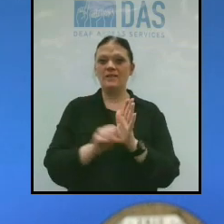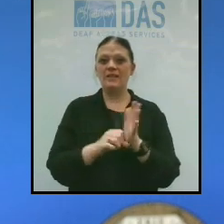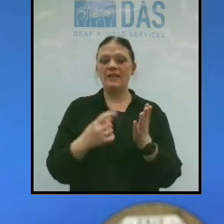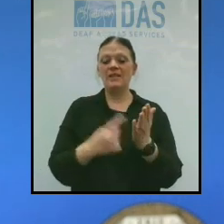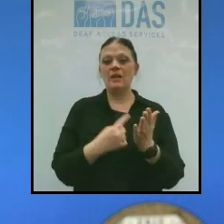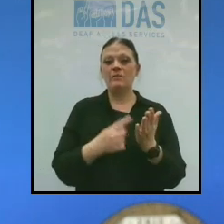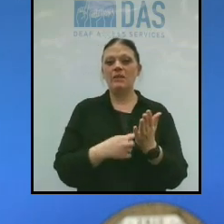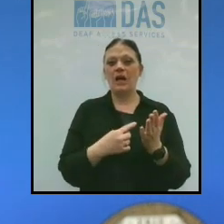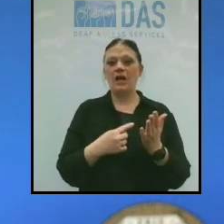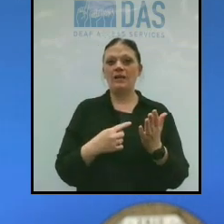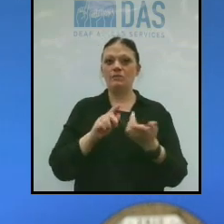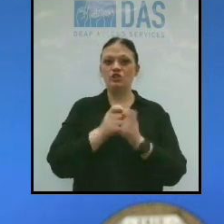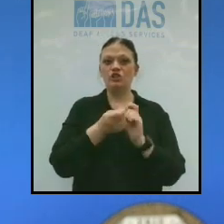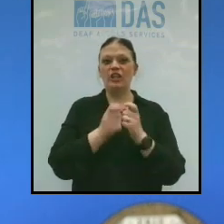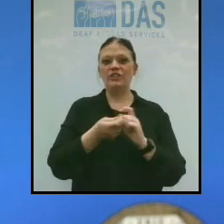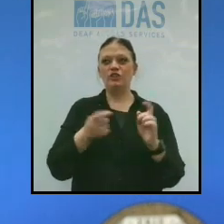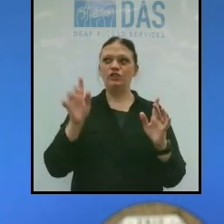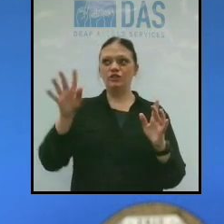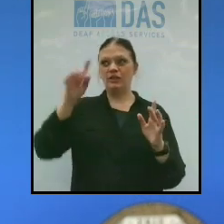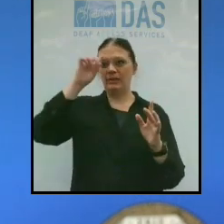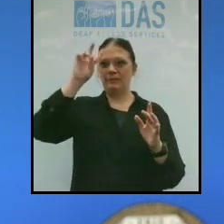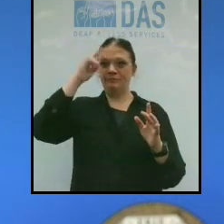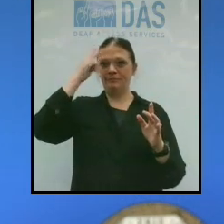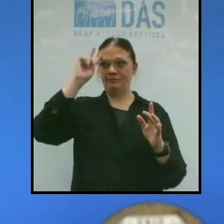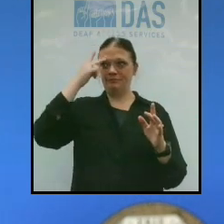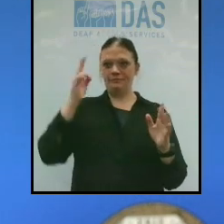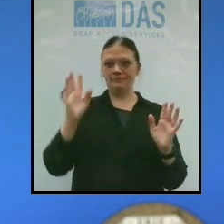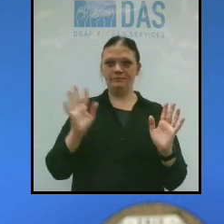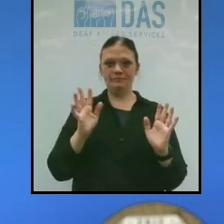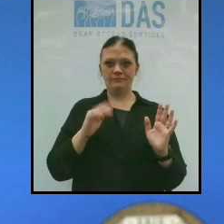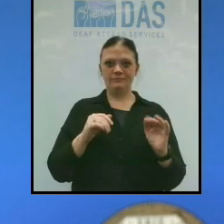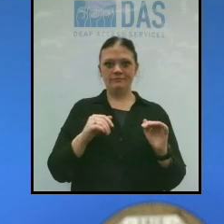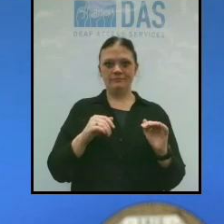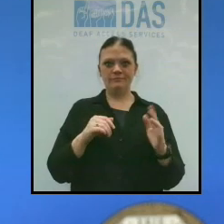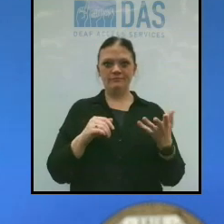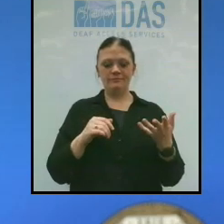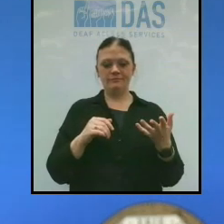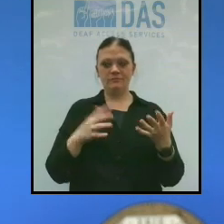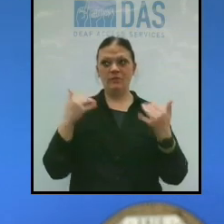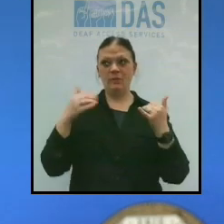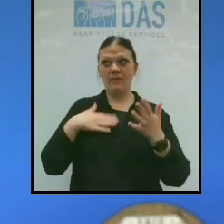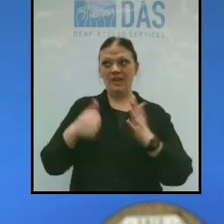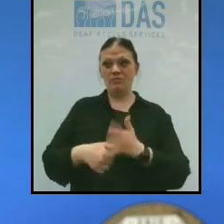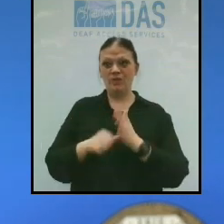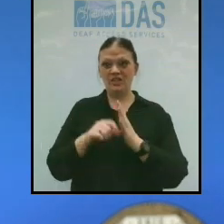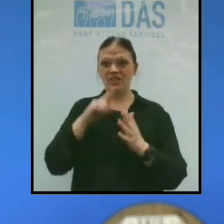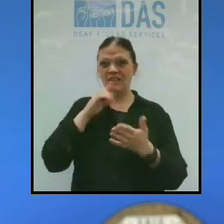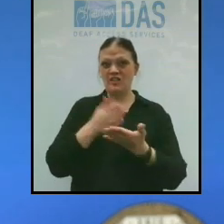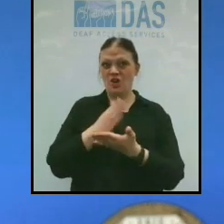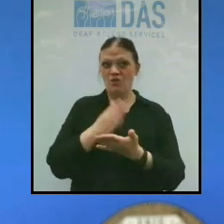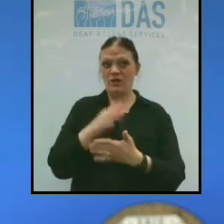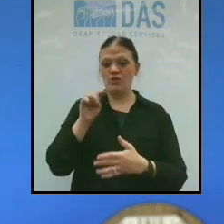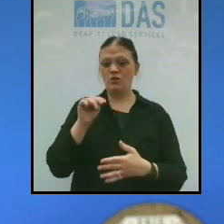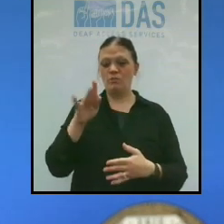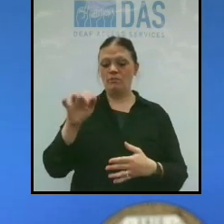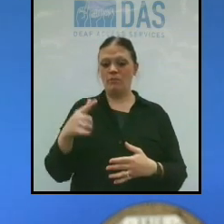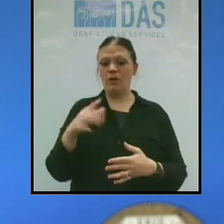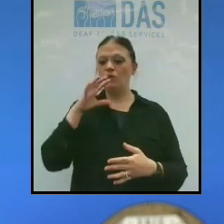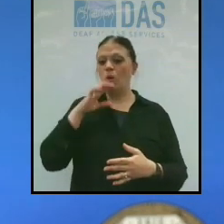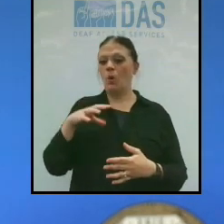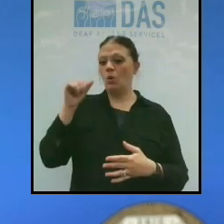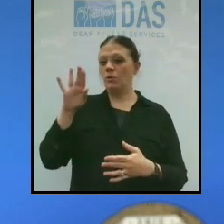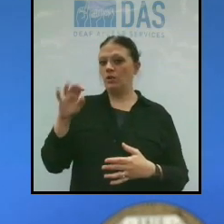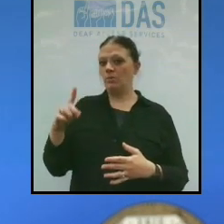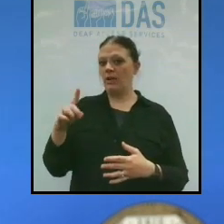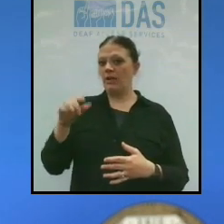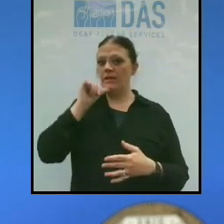sometimes changing their minds. As of right now, I've gone under the impression that it is okay to mulch older beds. It's not okay